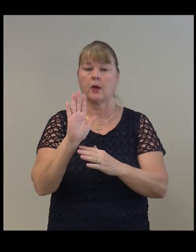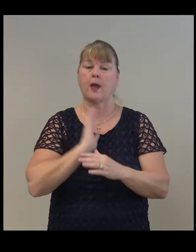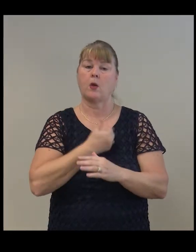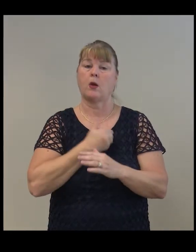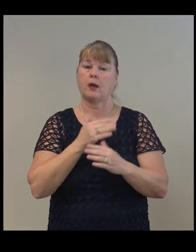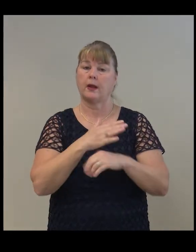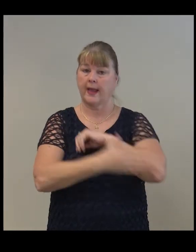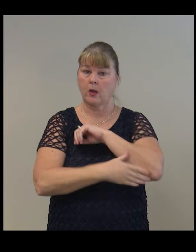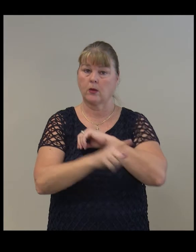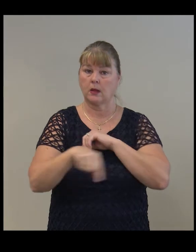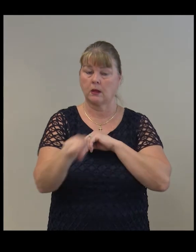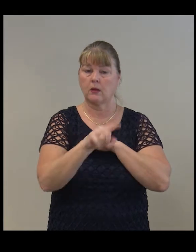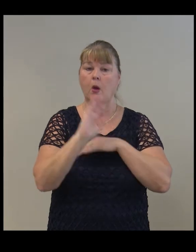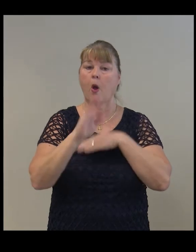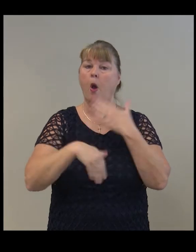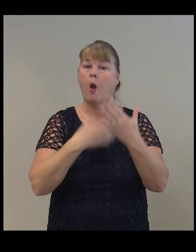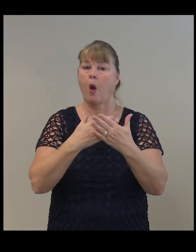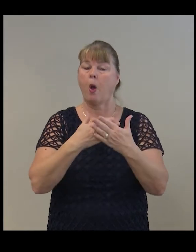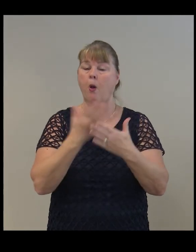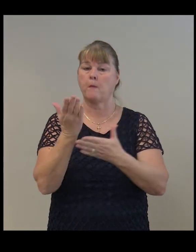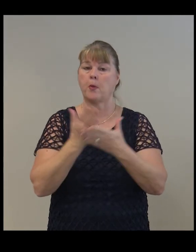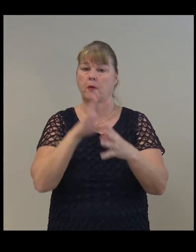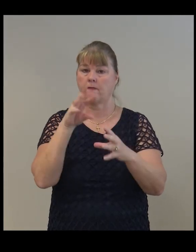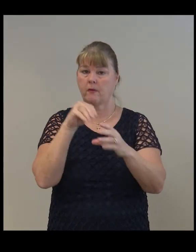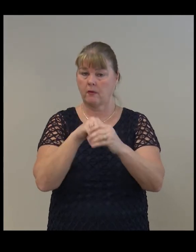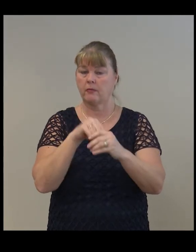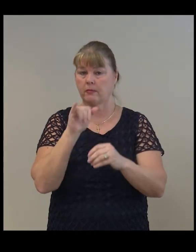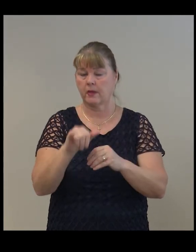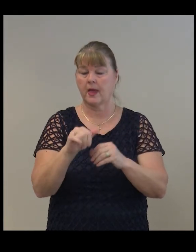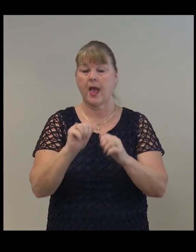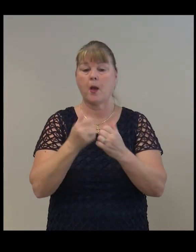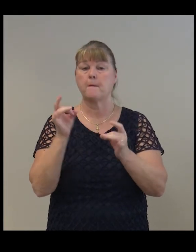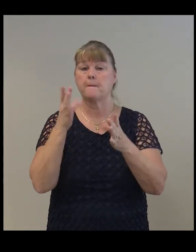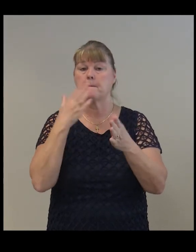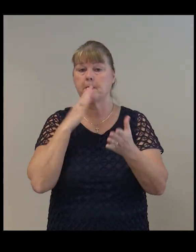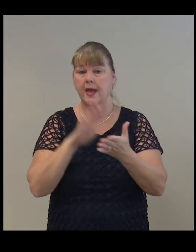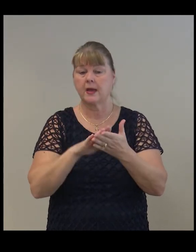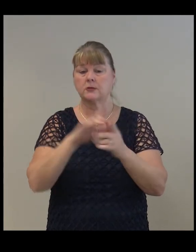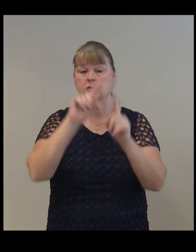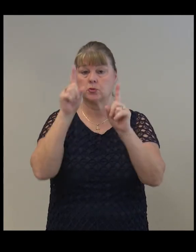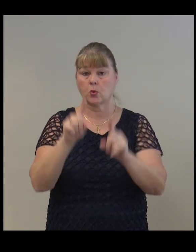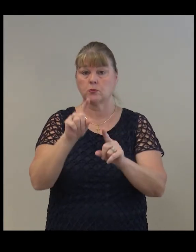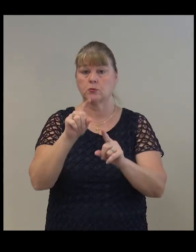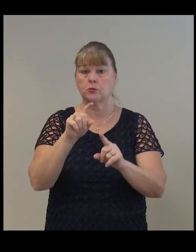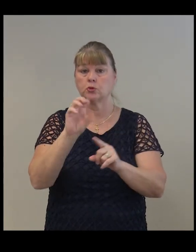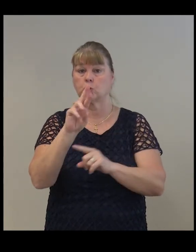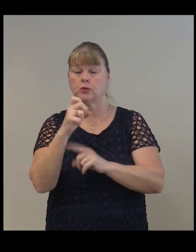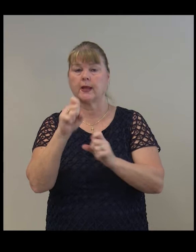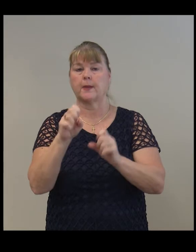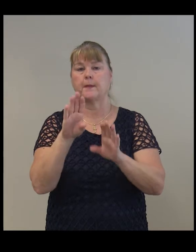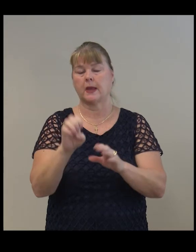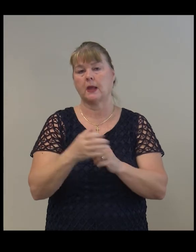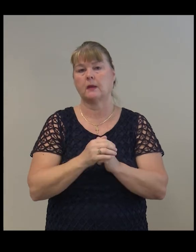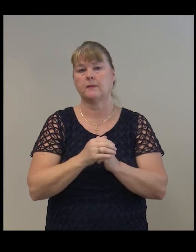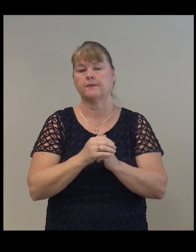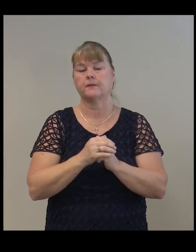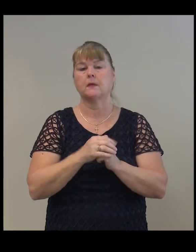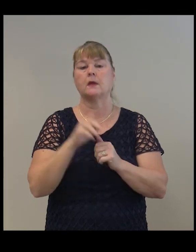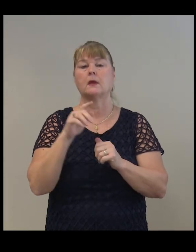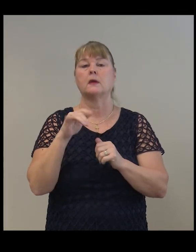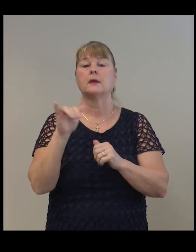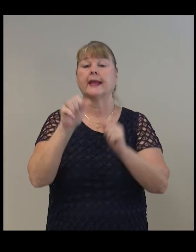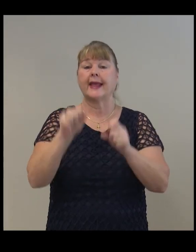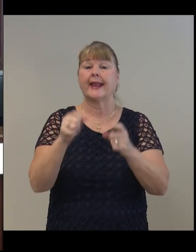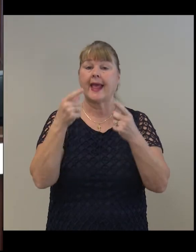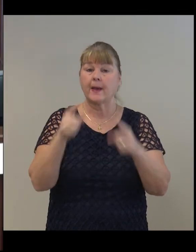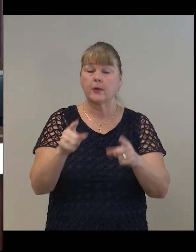all of those things will play a role in how bad storm surge can actually be here. Keep in mind too that storm surge can happen